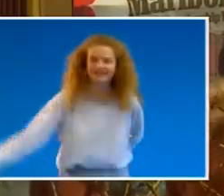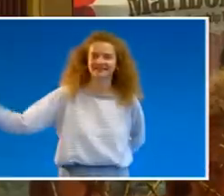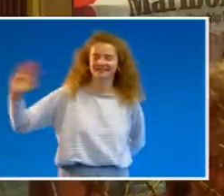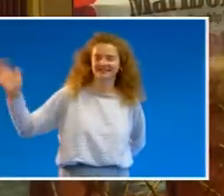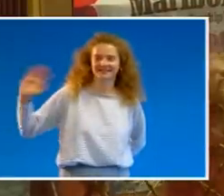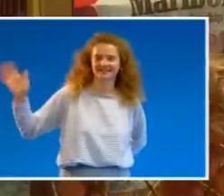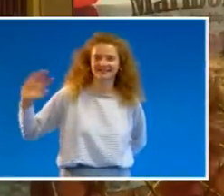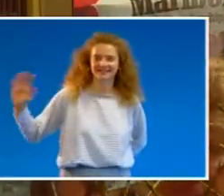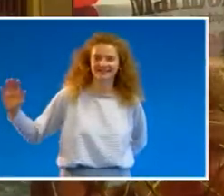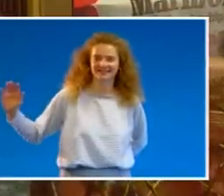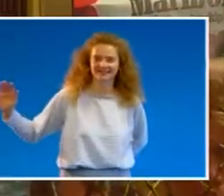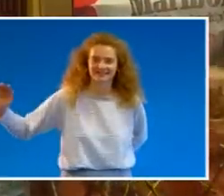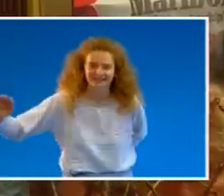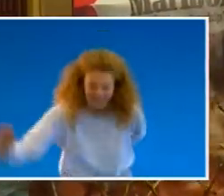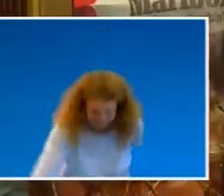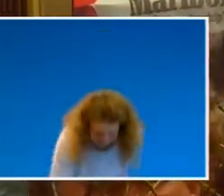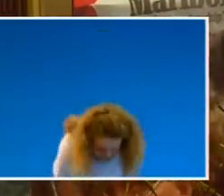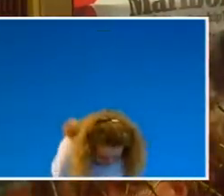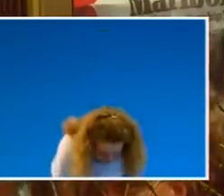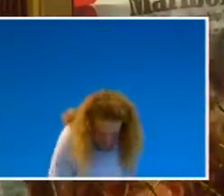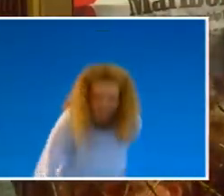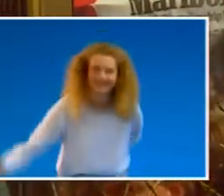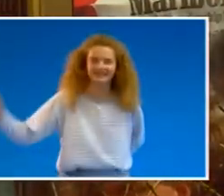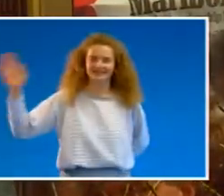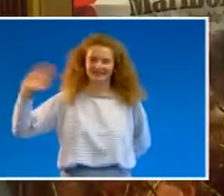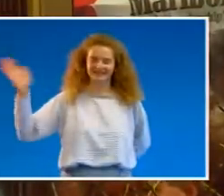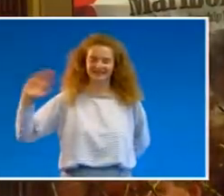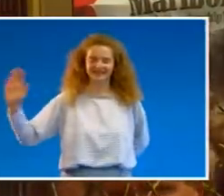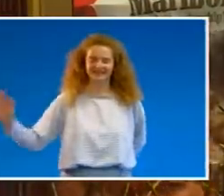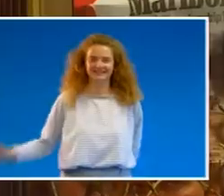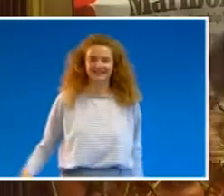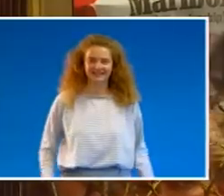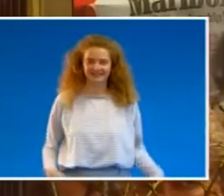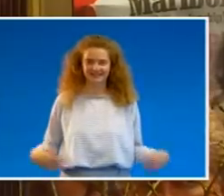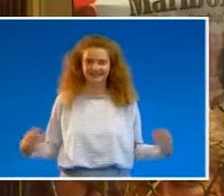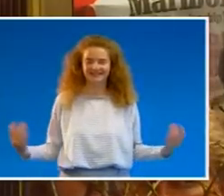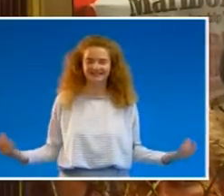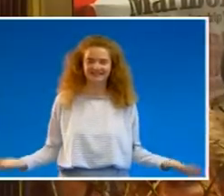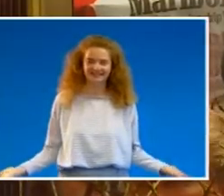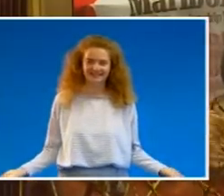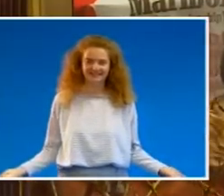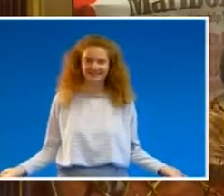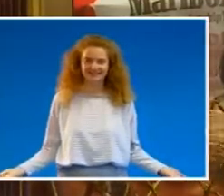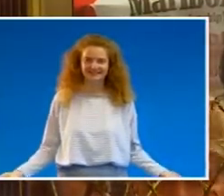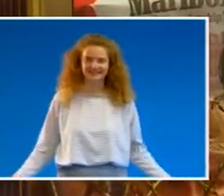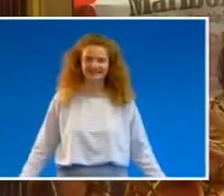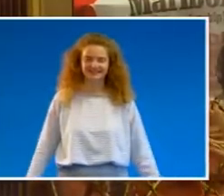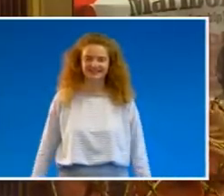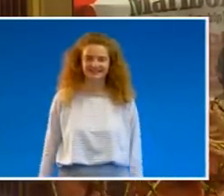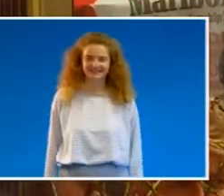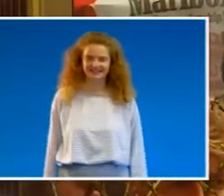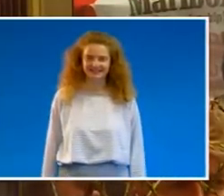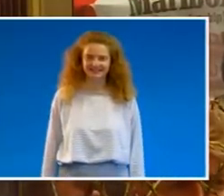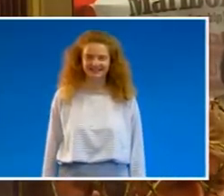and said goodbye. He made a bow and said goodbye to show that he was here.